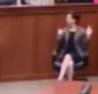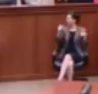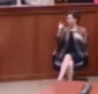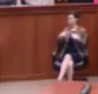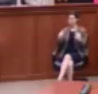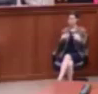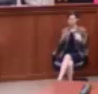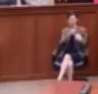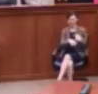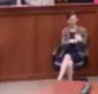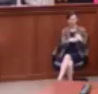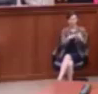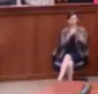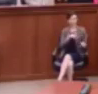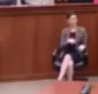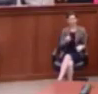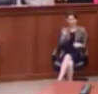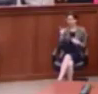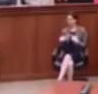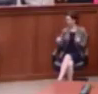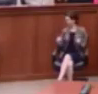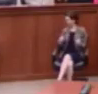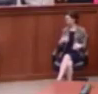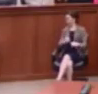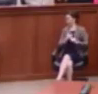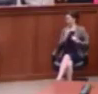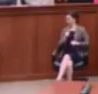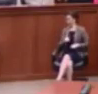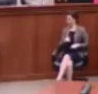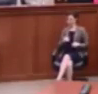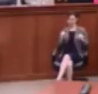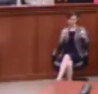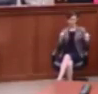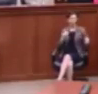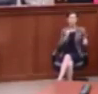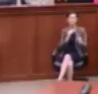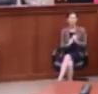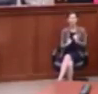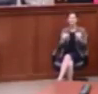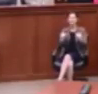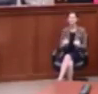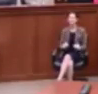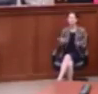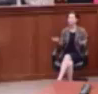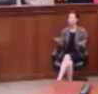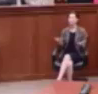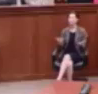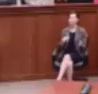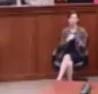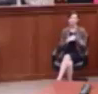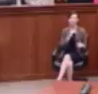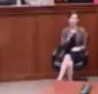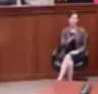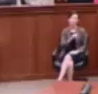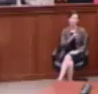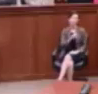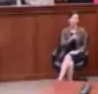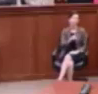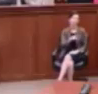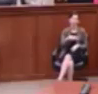to this report, receiving this report? Hearing none, motion passes. What's our next item? Sorry, Mr. Bradford.